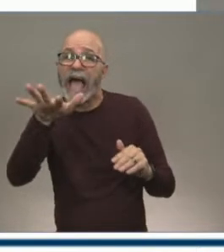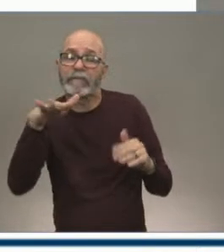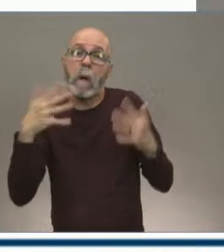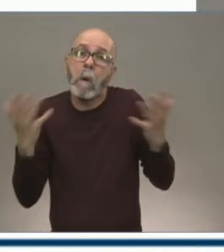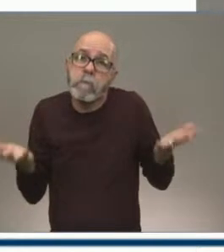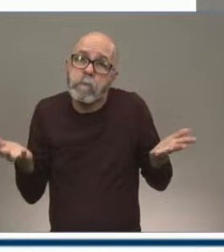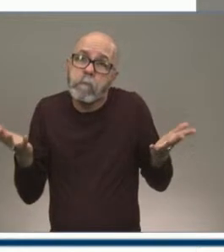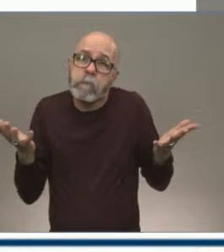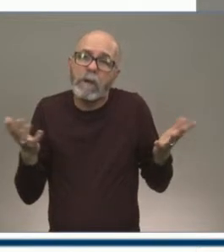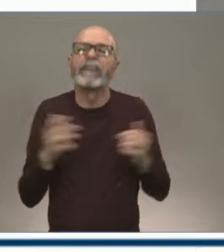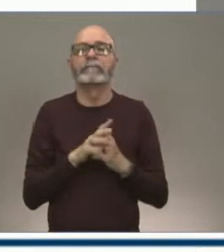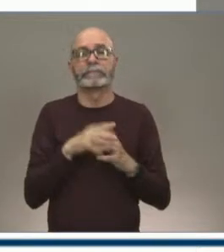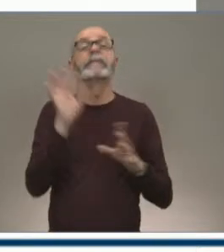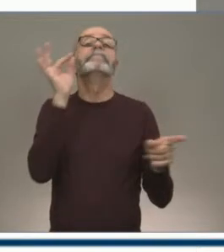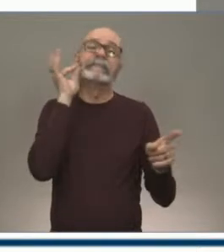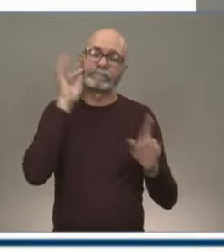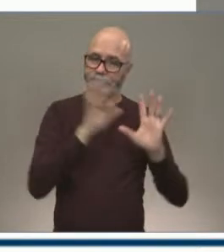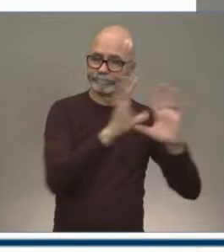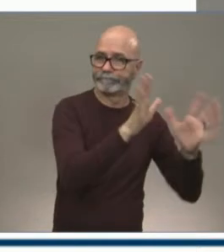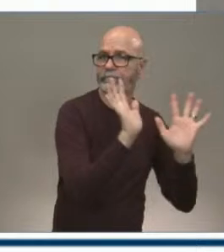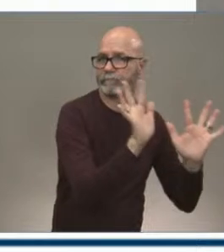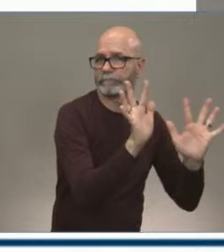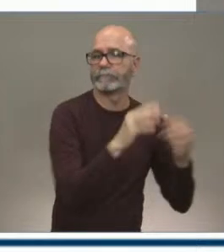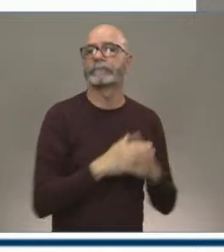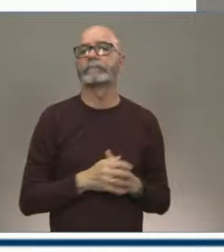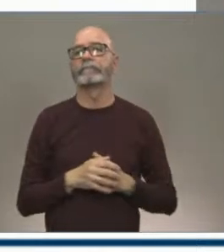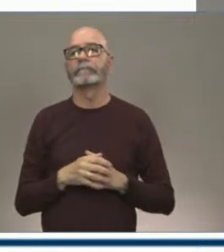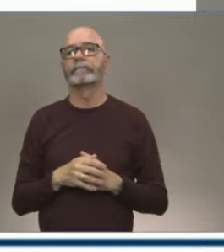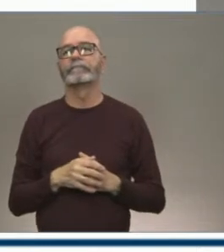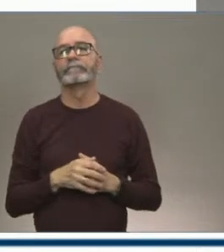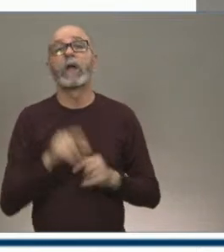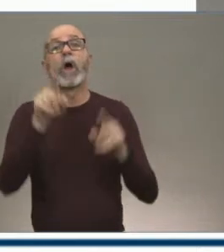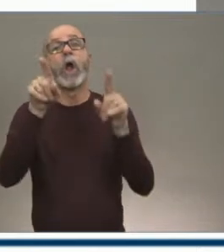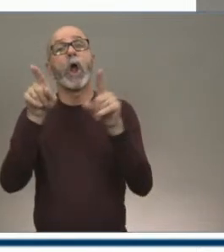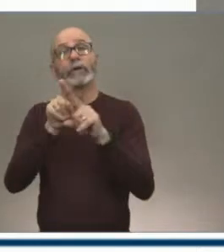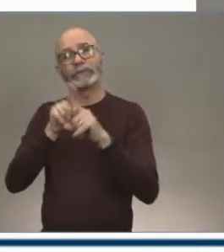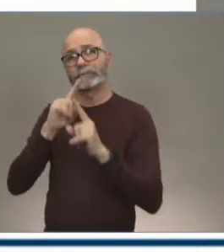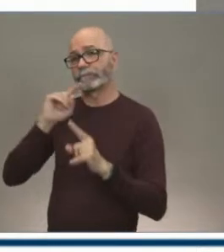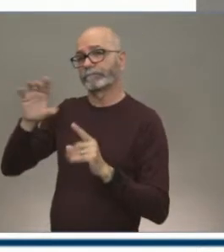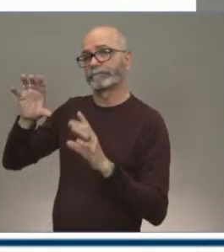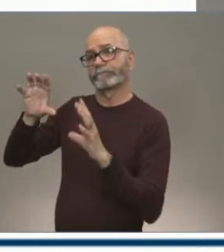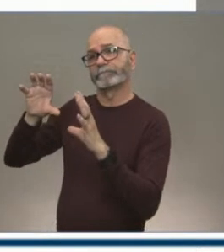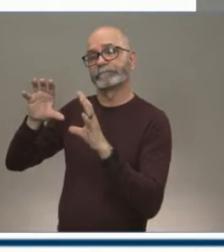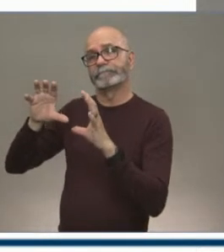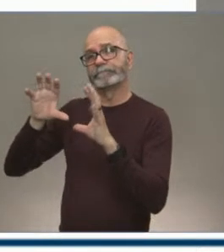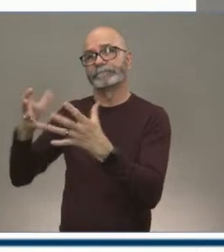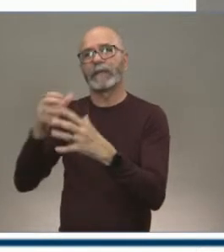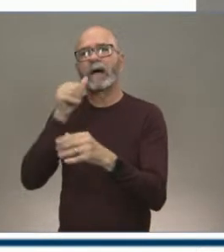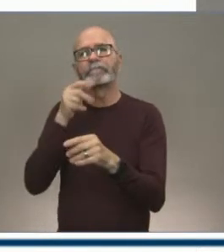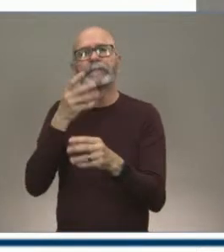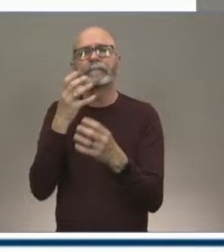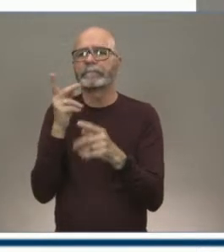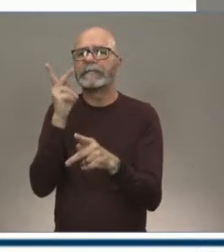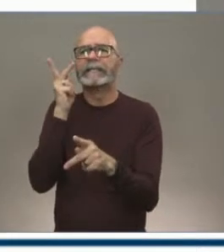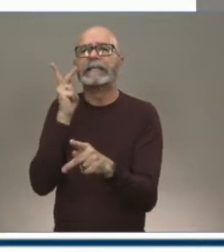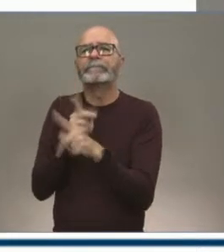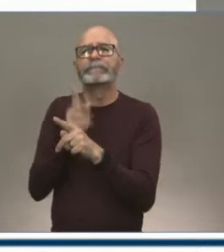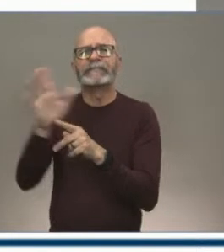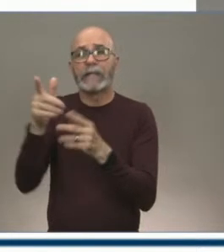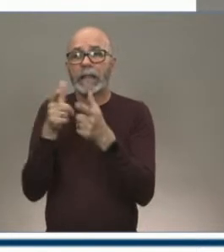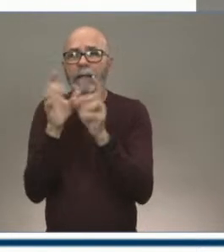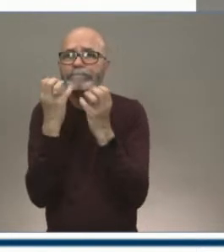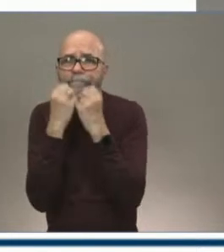forward the need that in those communities, language keepers, people who keep the culture and their language alive, are